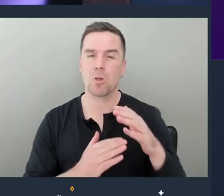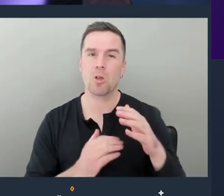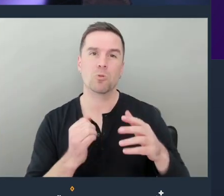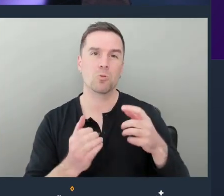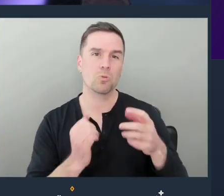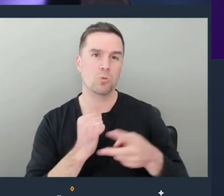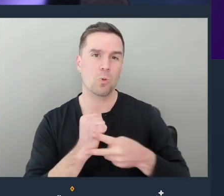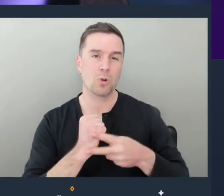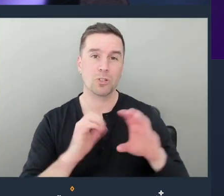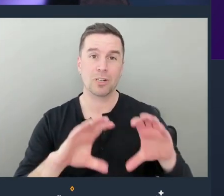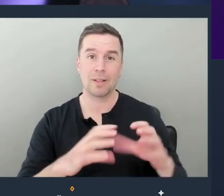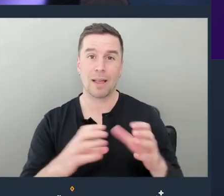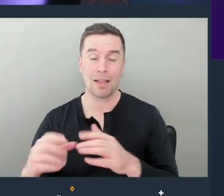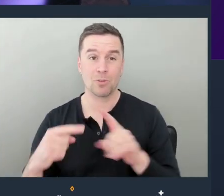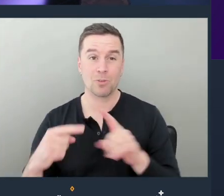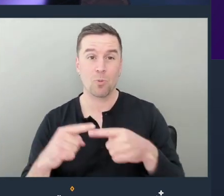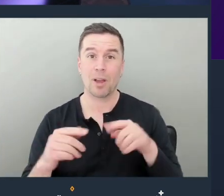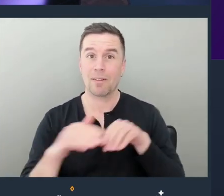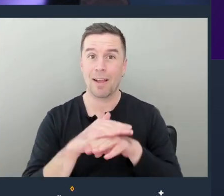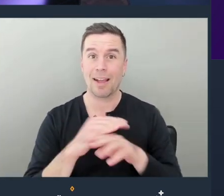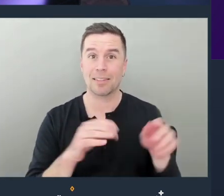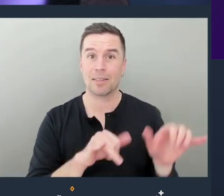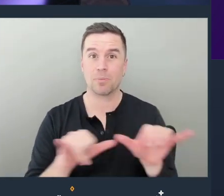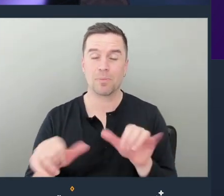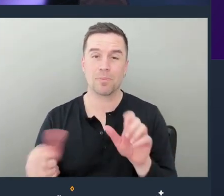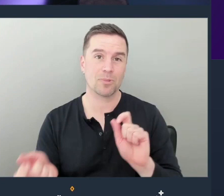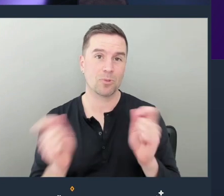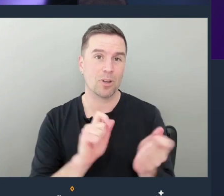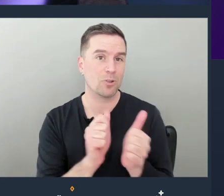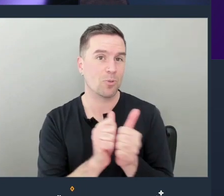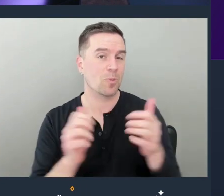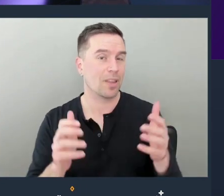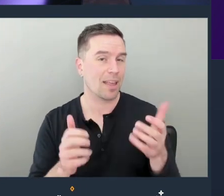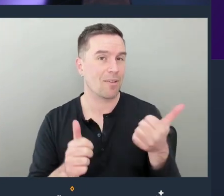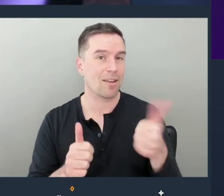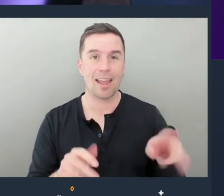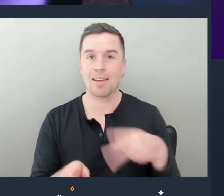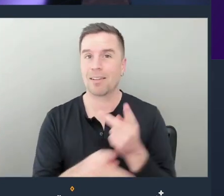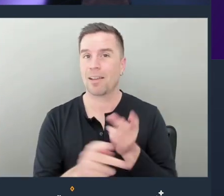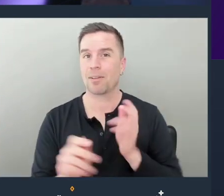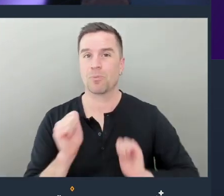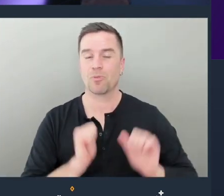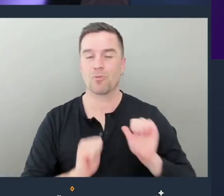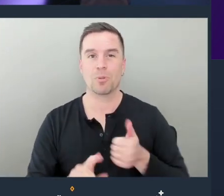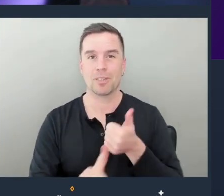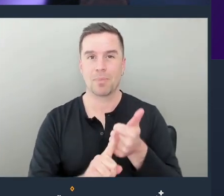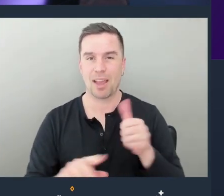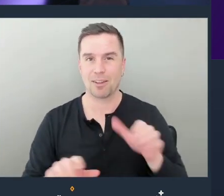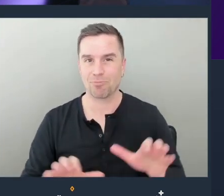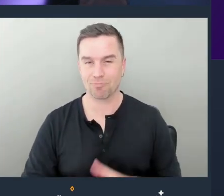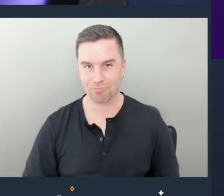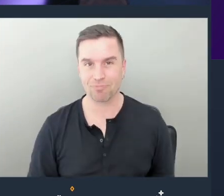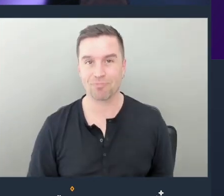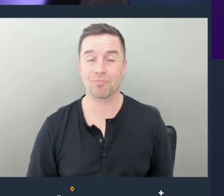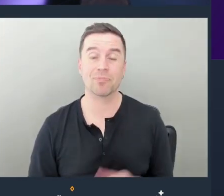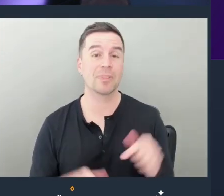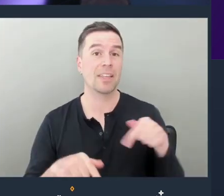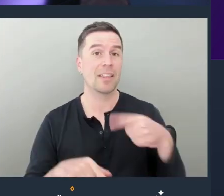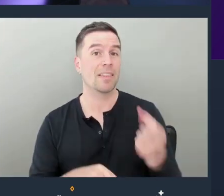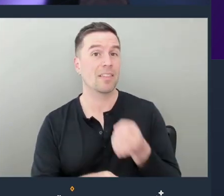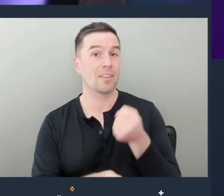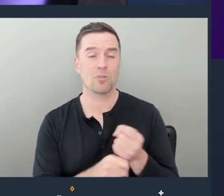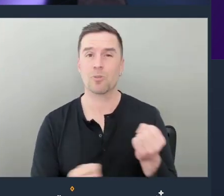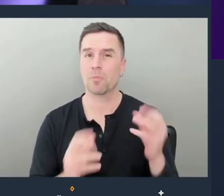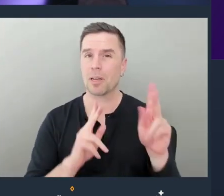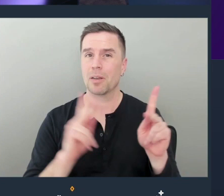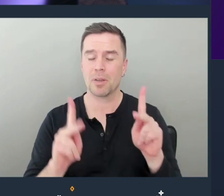data access patterns change without performance impact or operational overhead. This year in particular, a lot of customers are looking for ways to cost